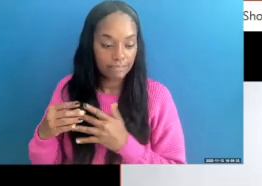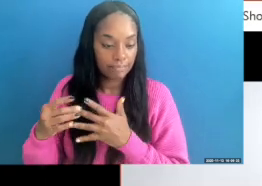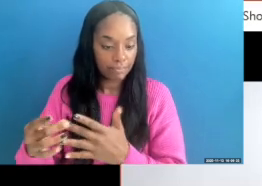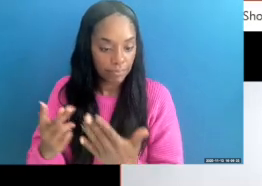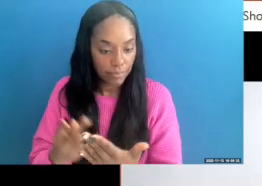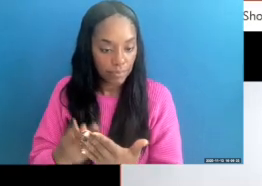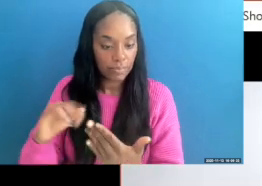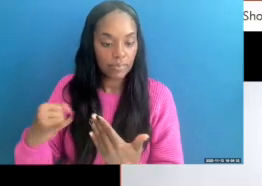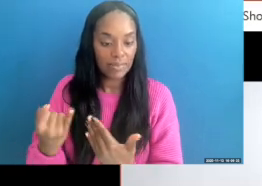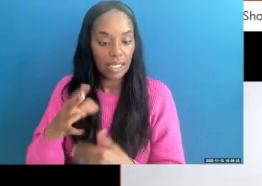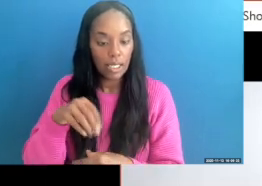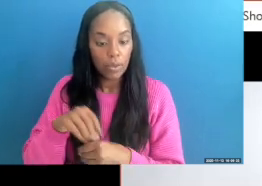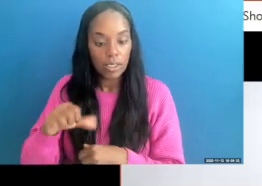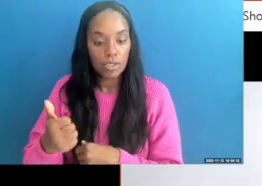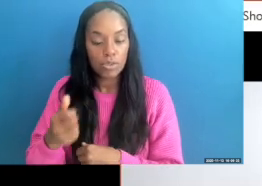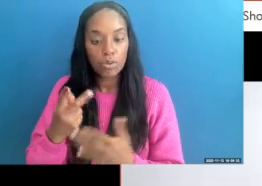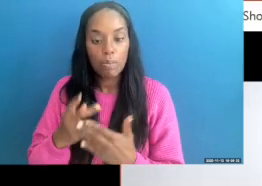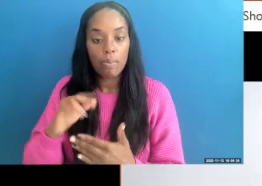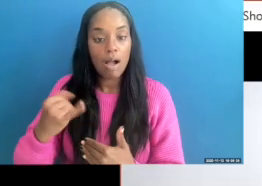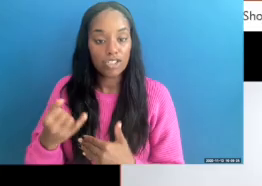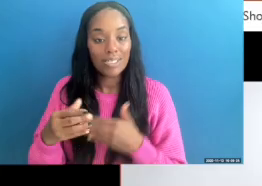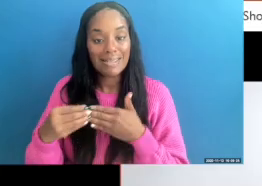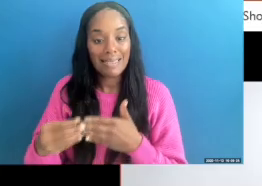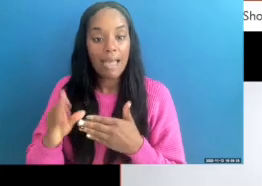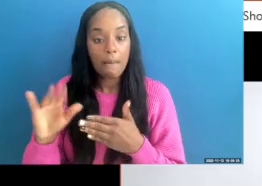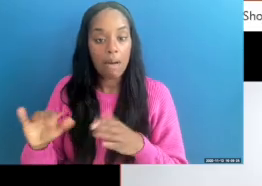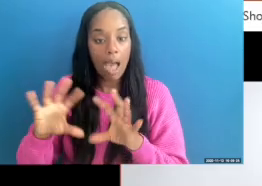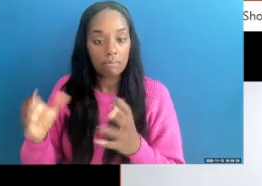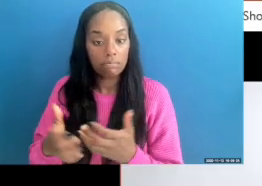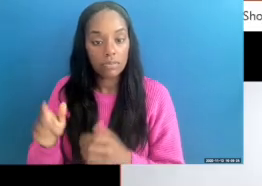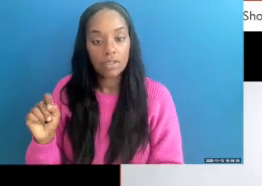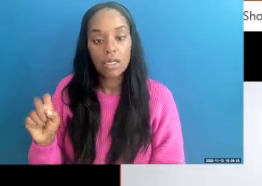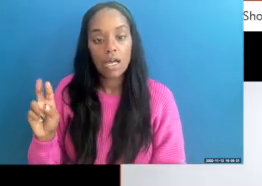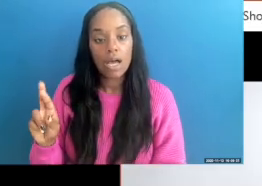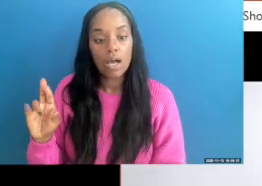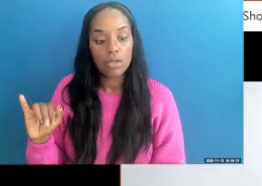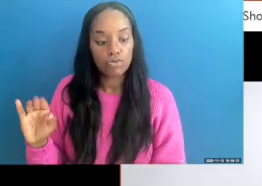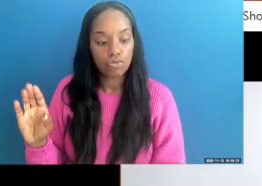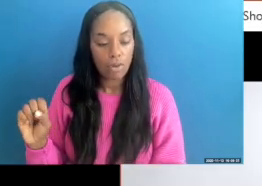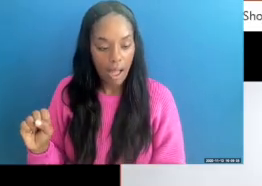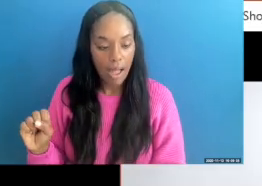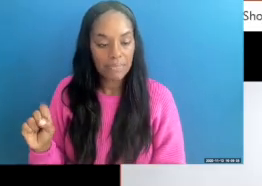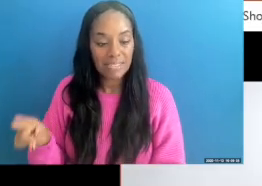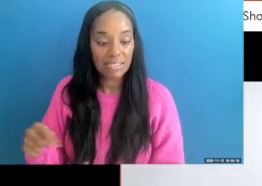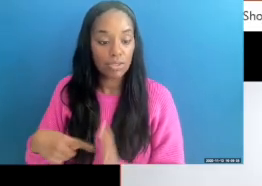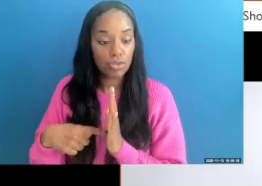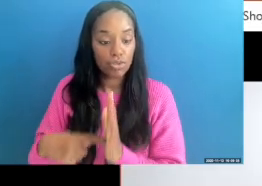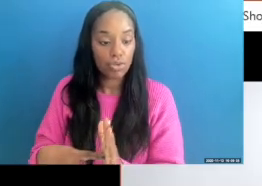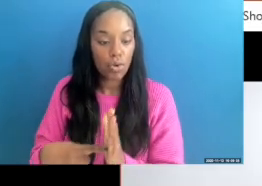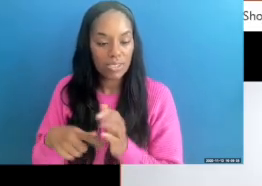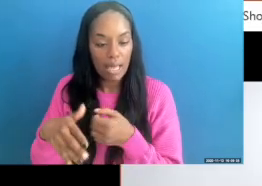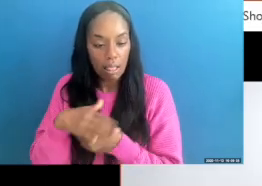tribes that exemplify locally tailored, culturally grounded approaches